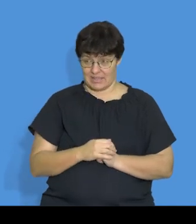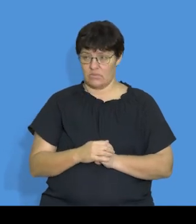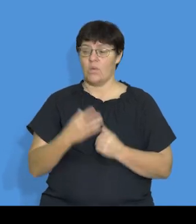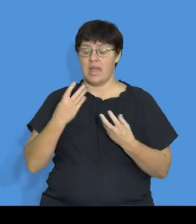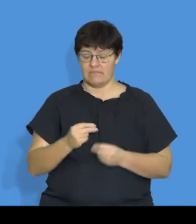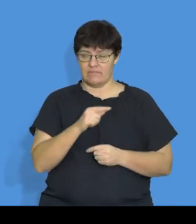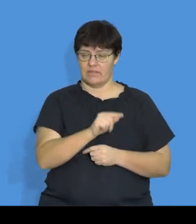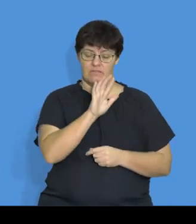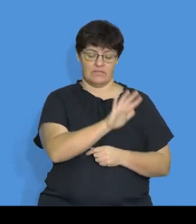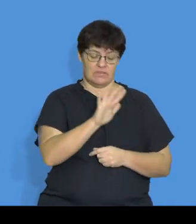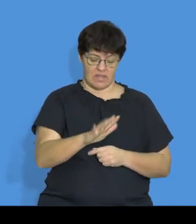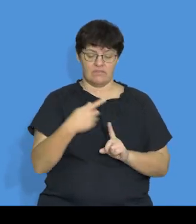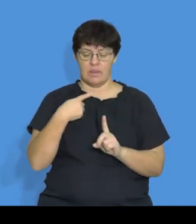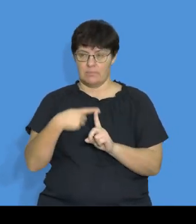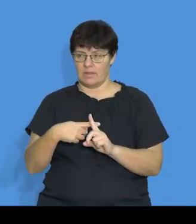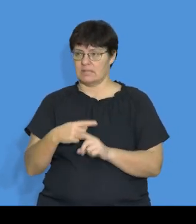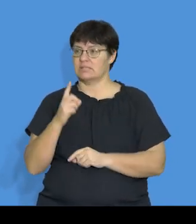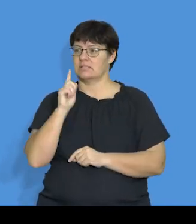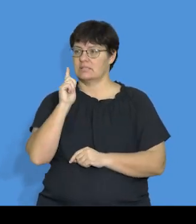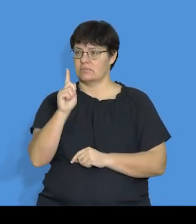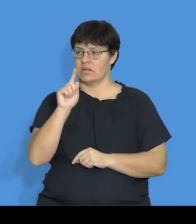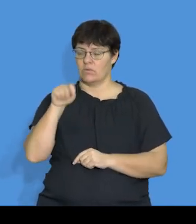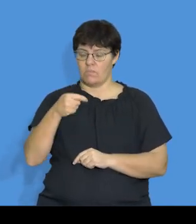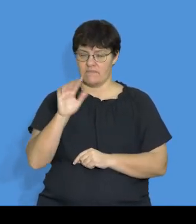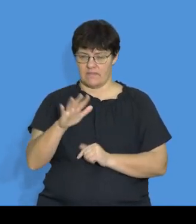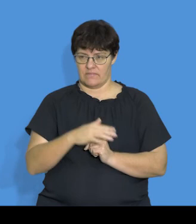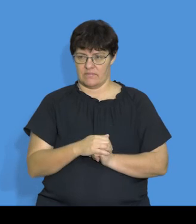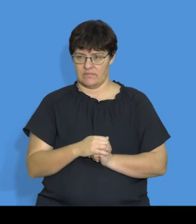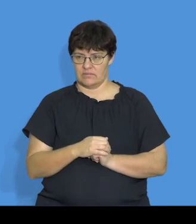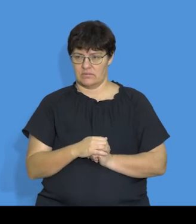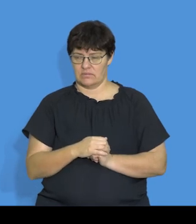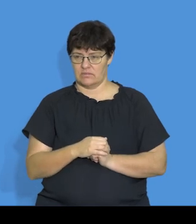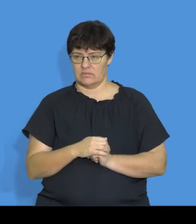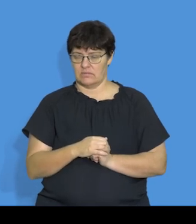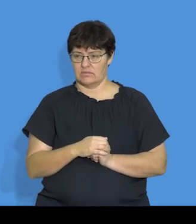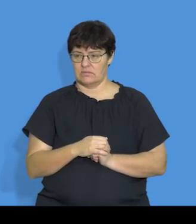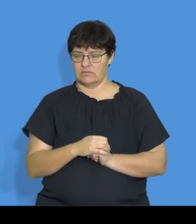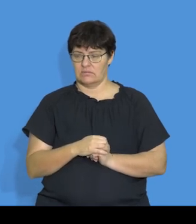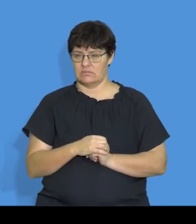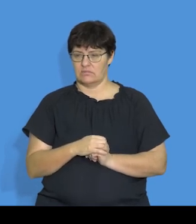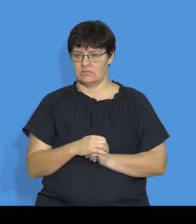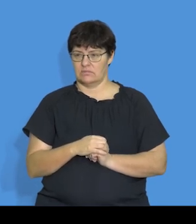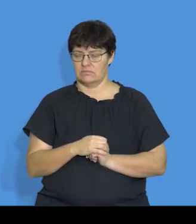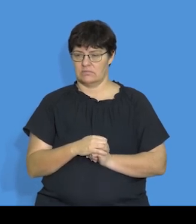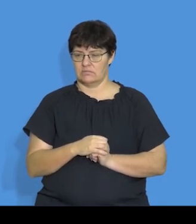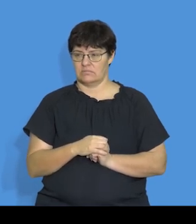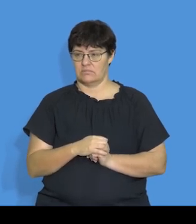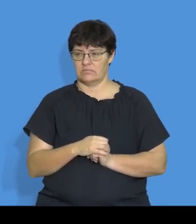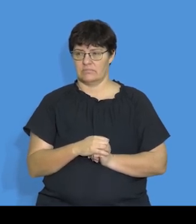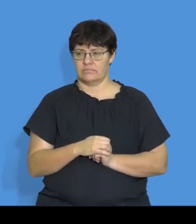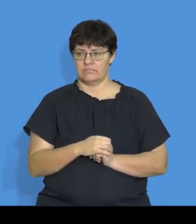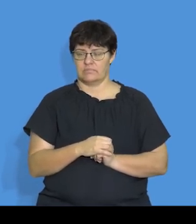got 55, okay, plus given the internal resistance, which is